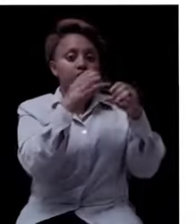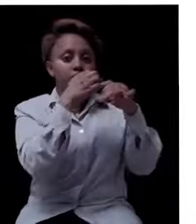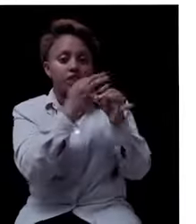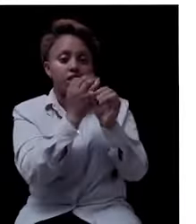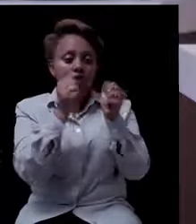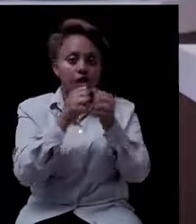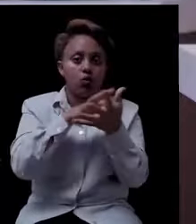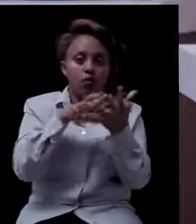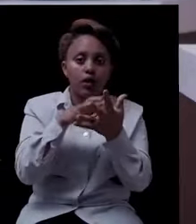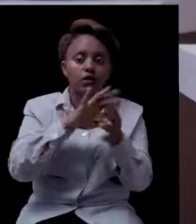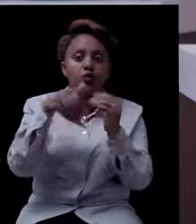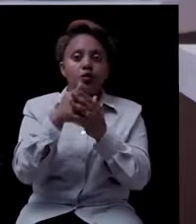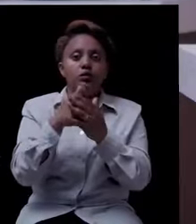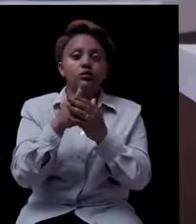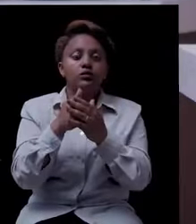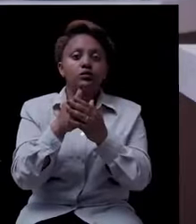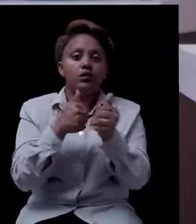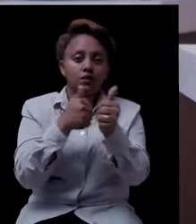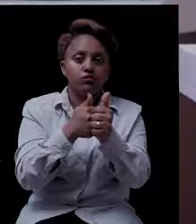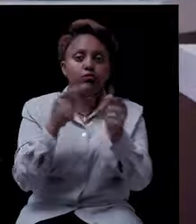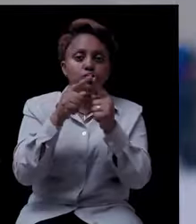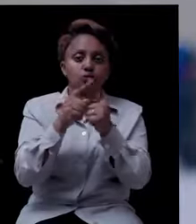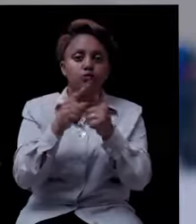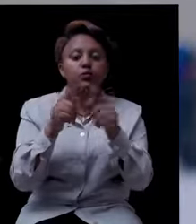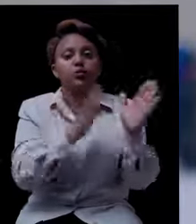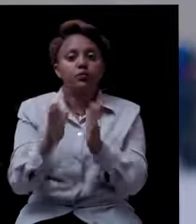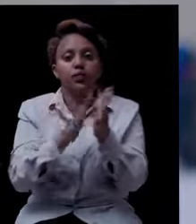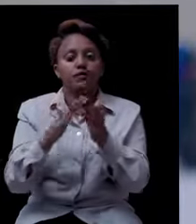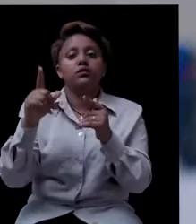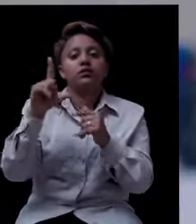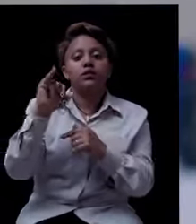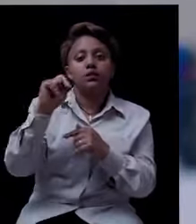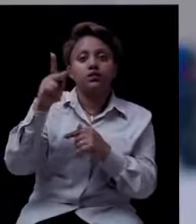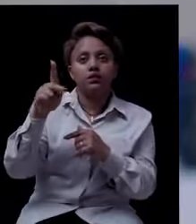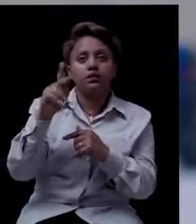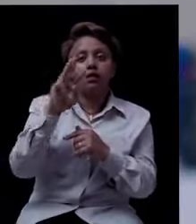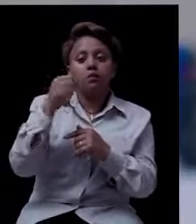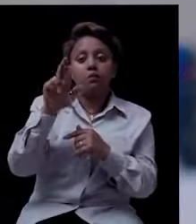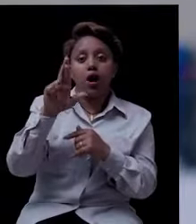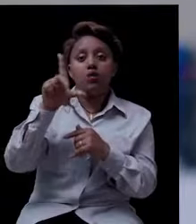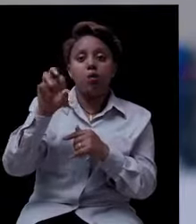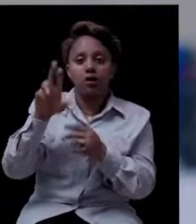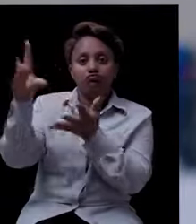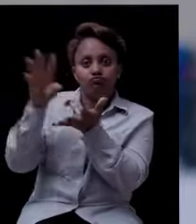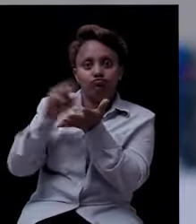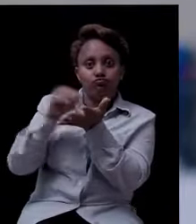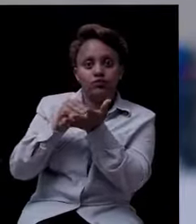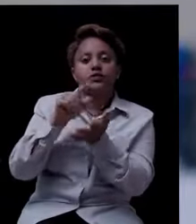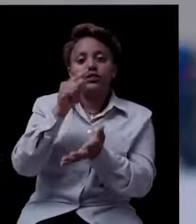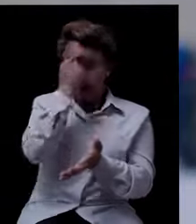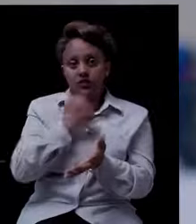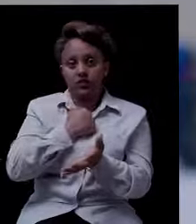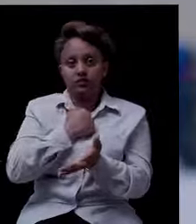a monetary payment or gain access to your confidential data. Social engineering can be combined with any of the threats listed